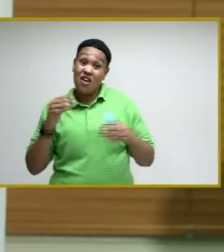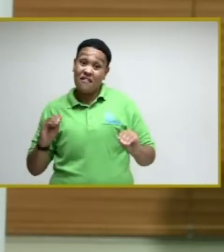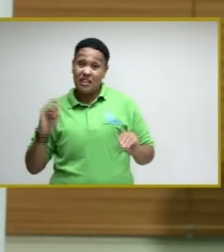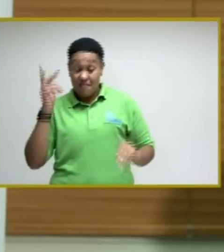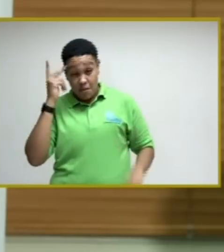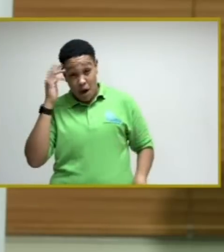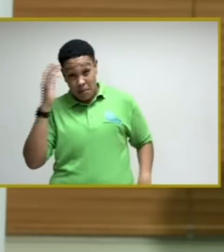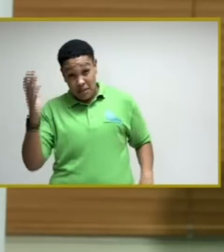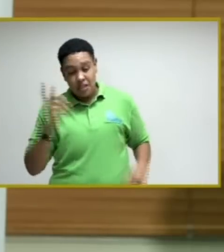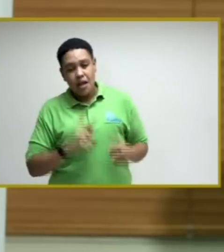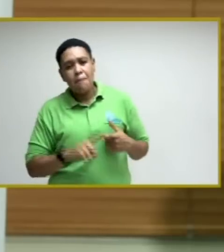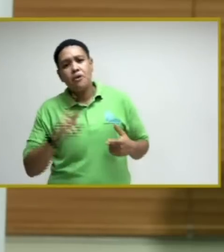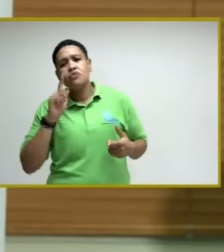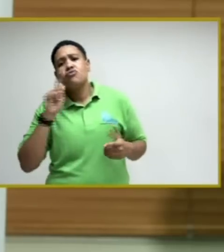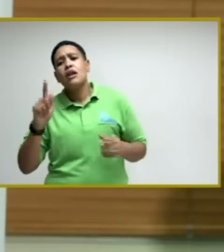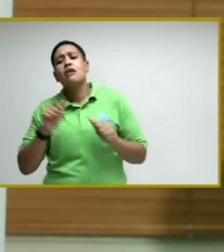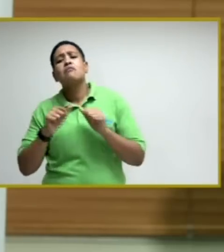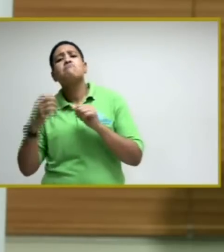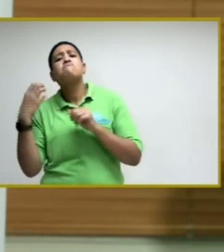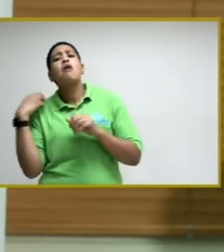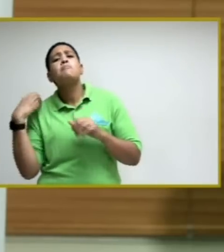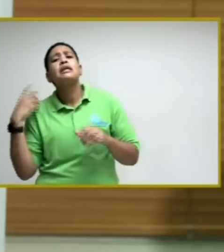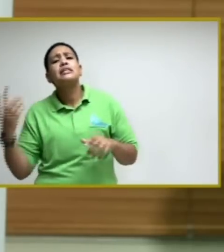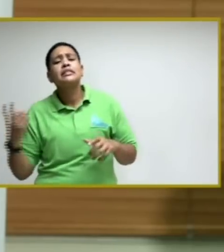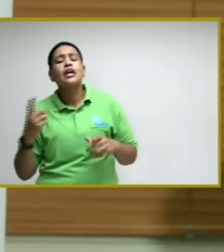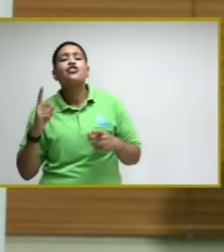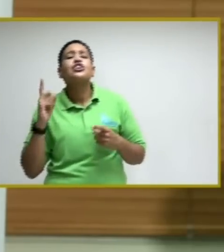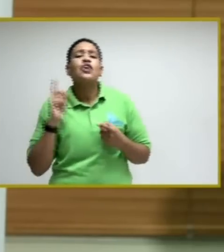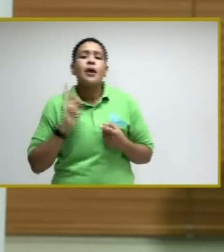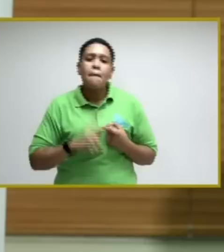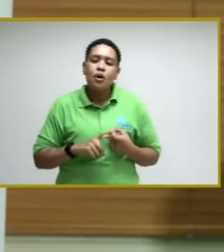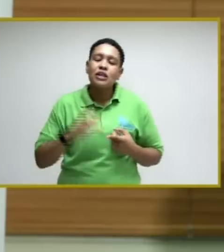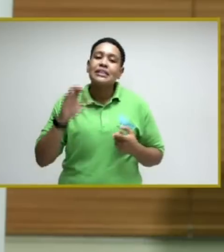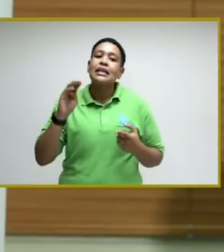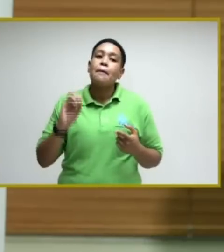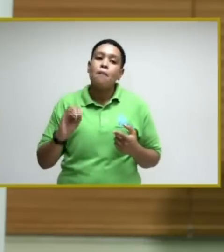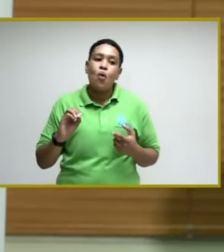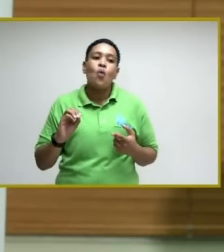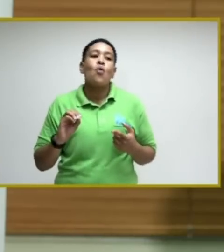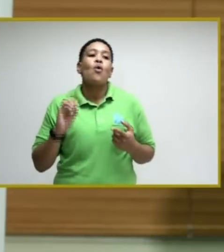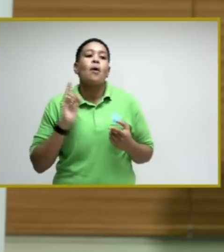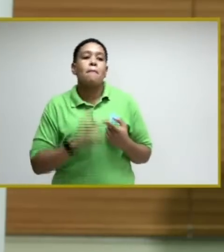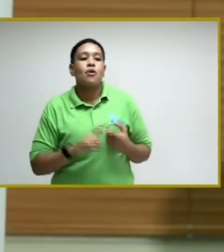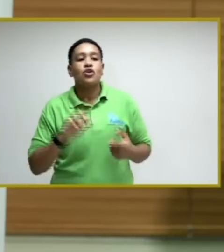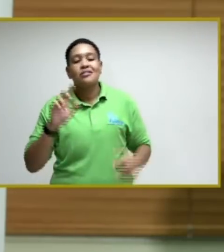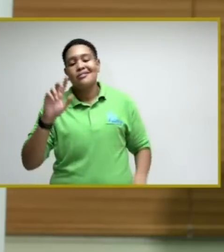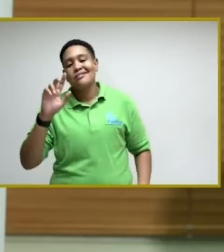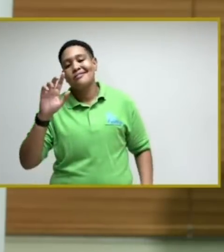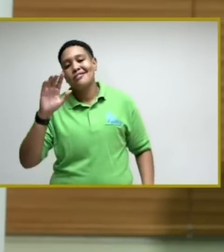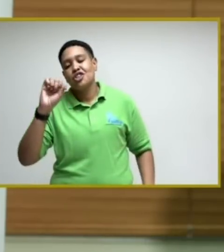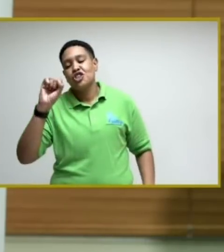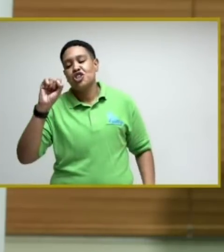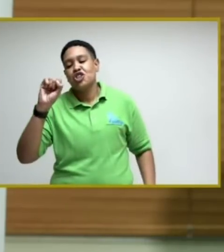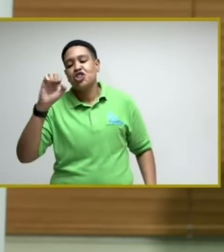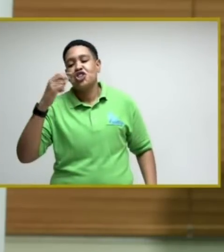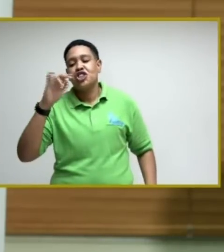Minister, and our own Permanent Secretary and CMO, as well as Dr. Sheila Campbell